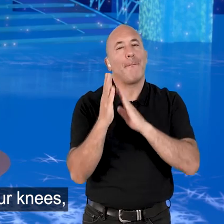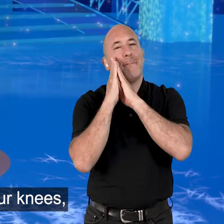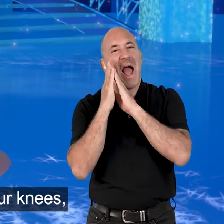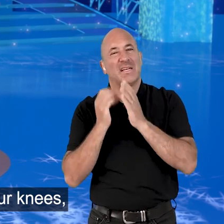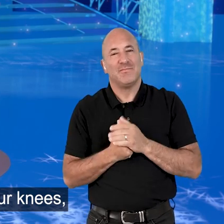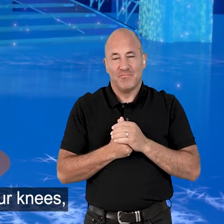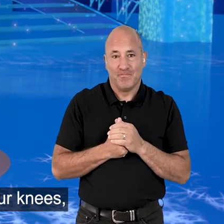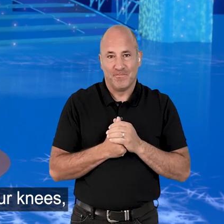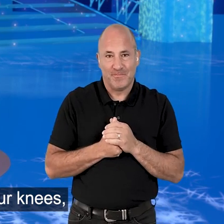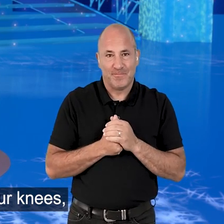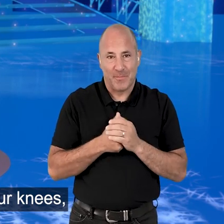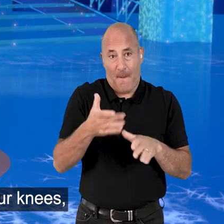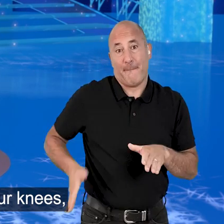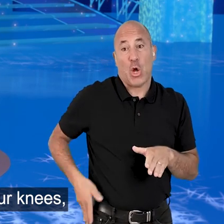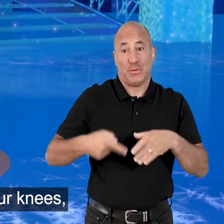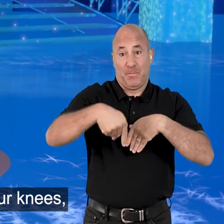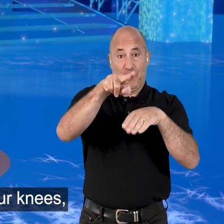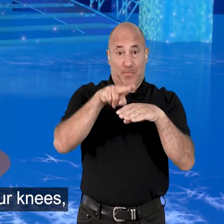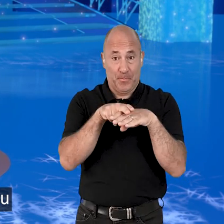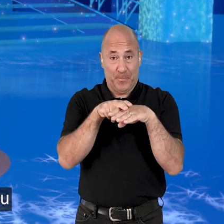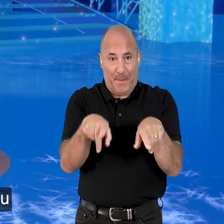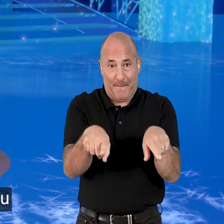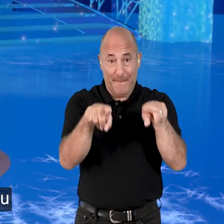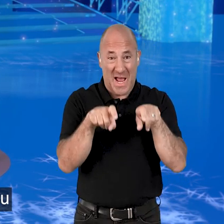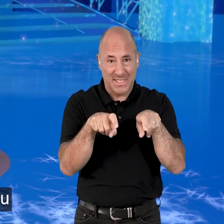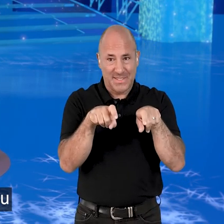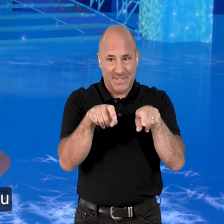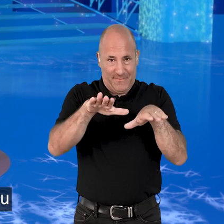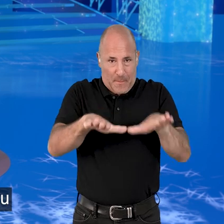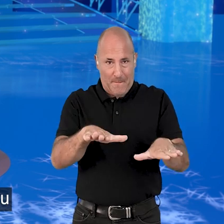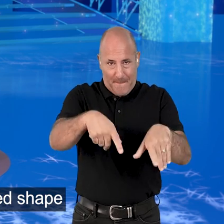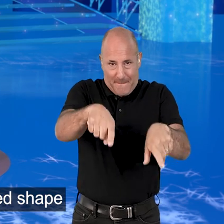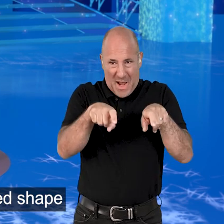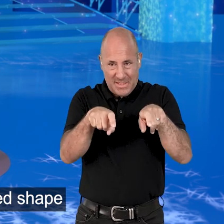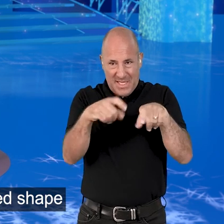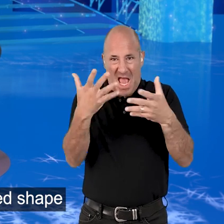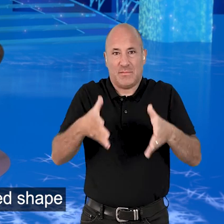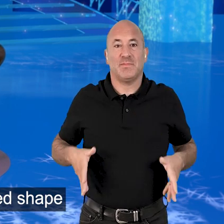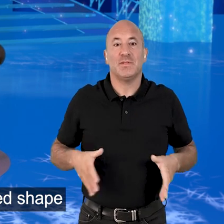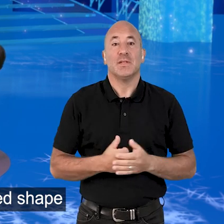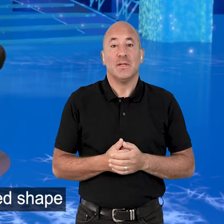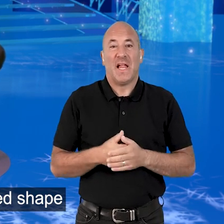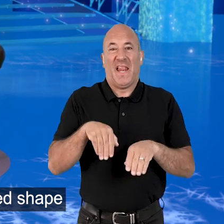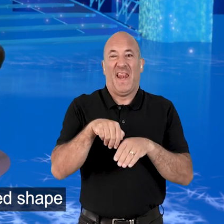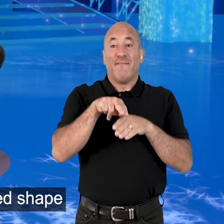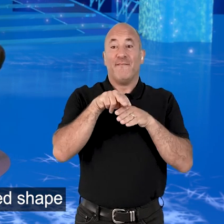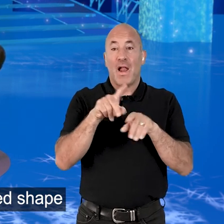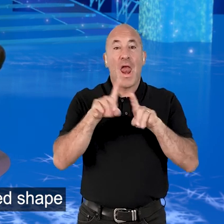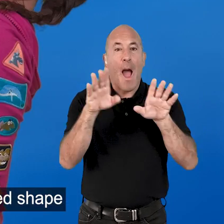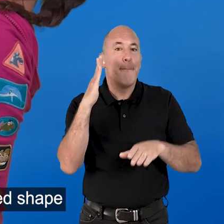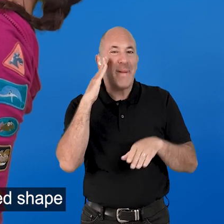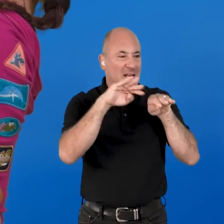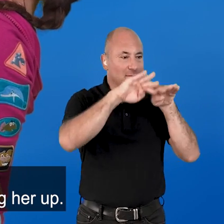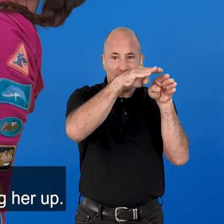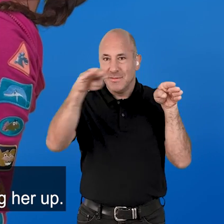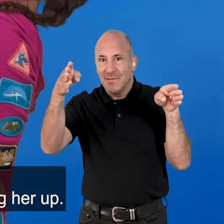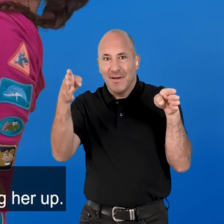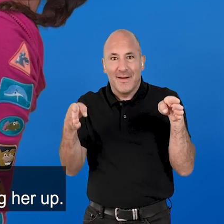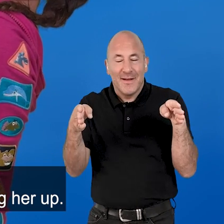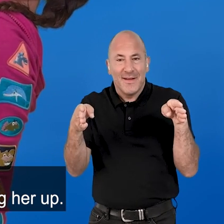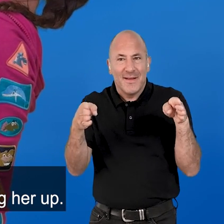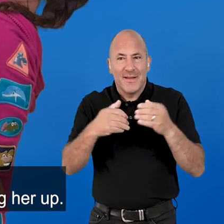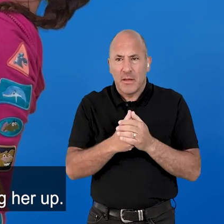sitting on your bottoms. Bend your knees, feet flat, hands behind you. Lift up your bottoms, making a bed shape. But